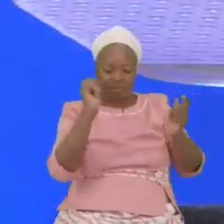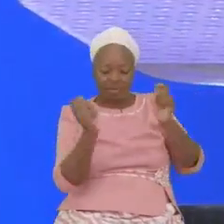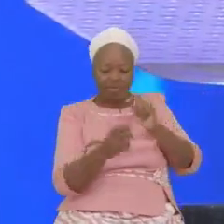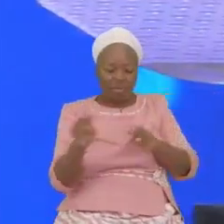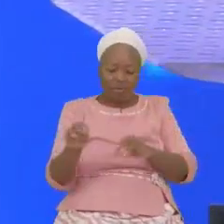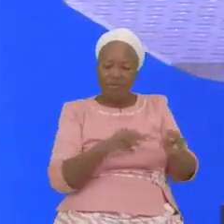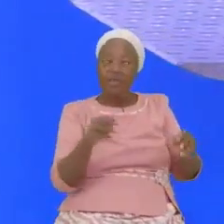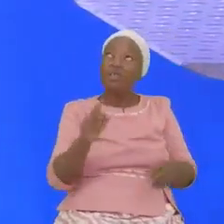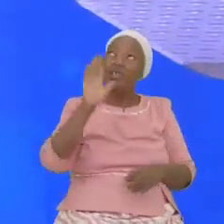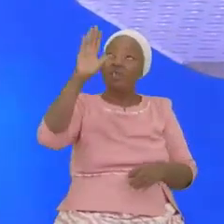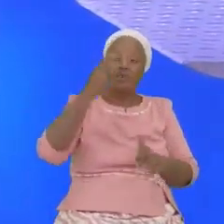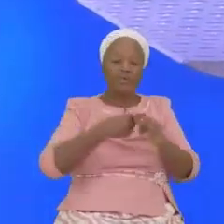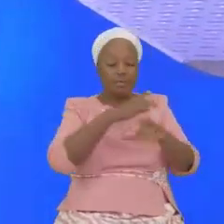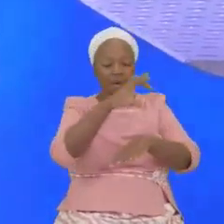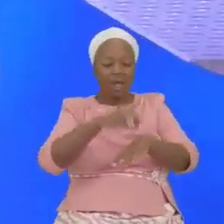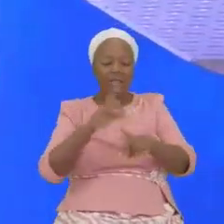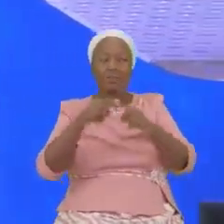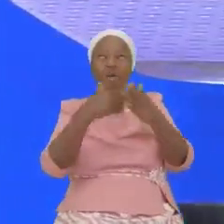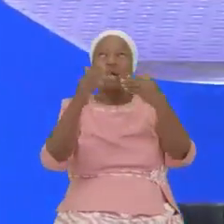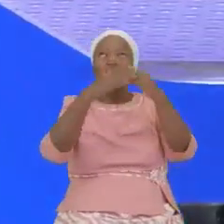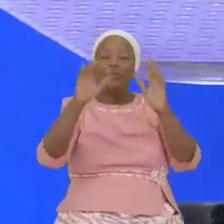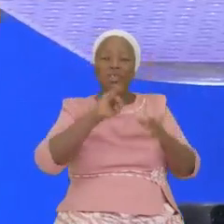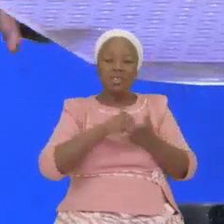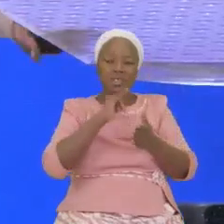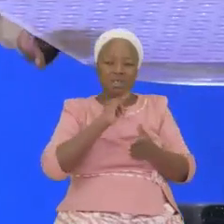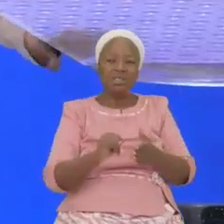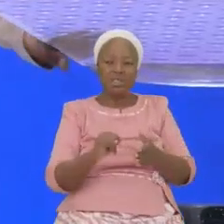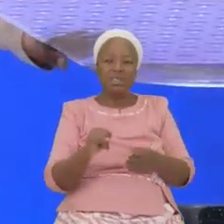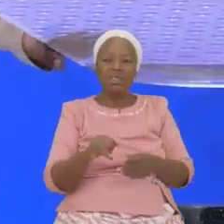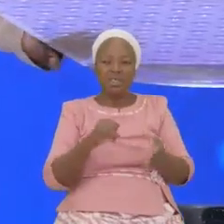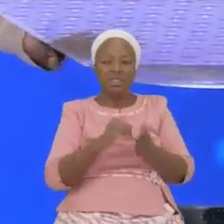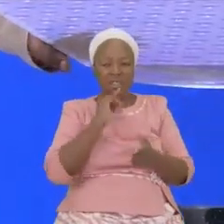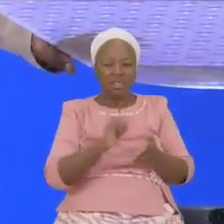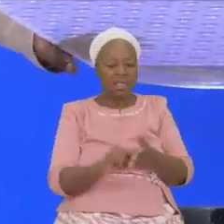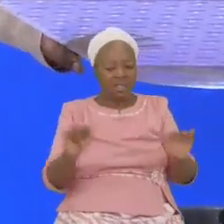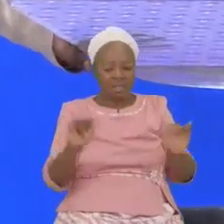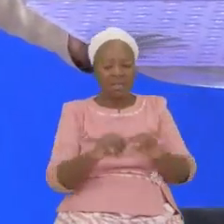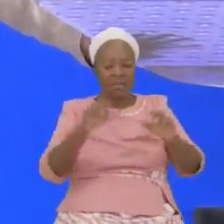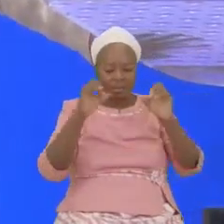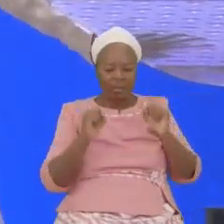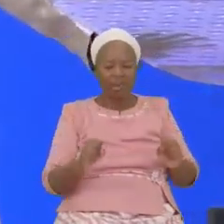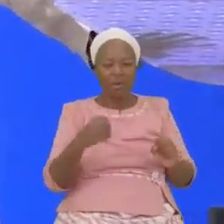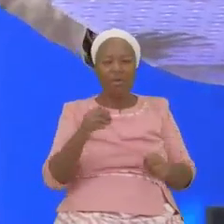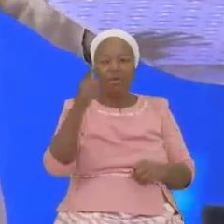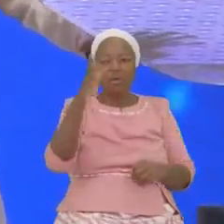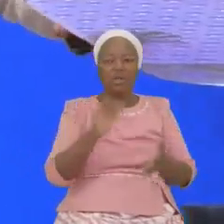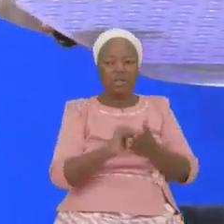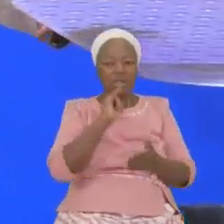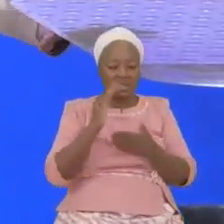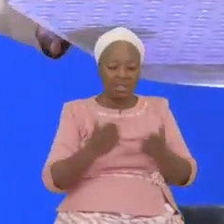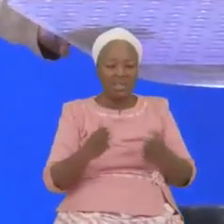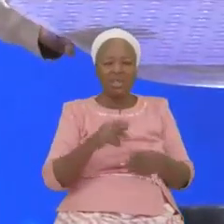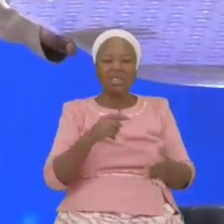from earth to heaven in his ascension, that same power of God is available to